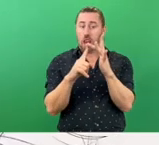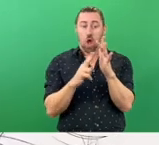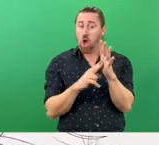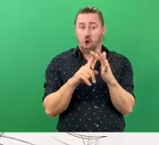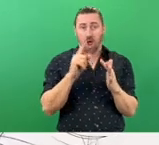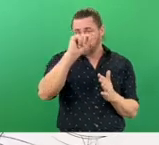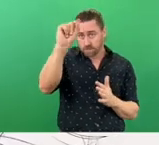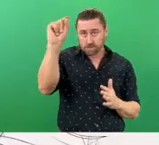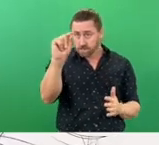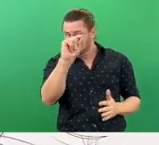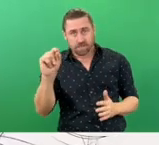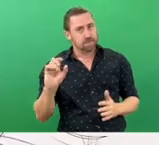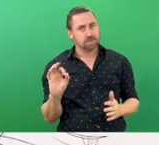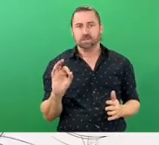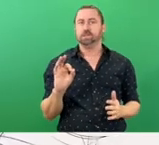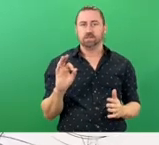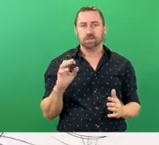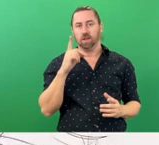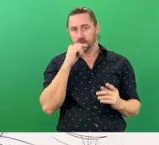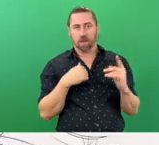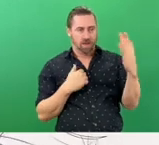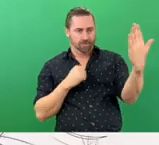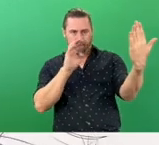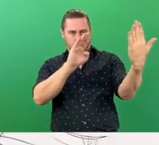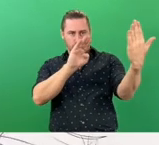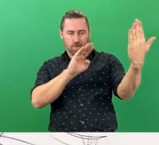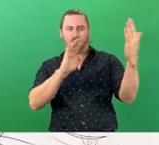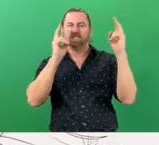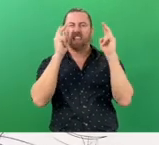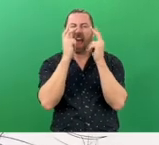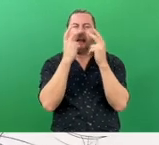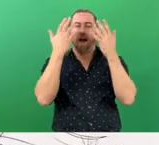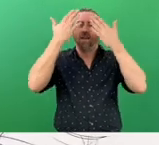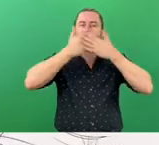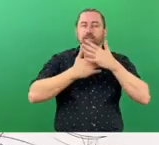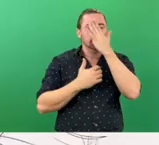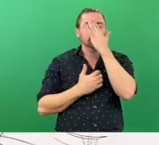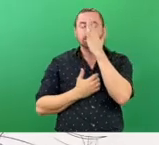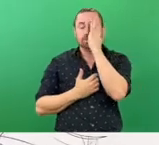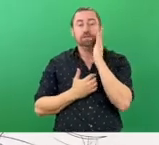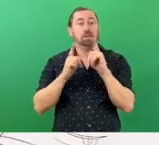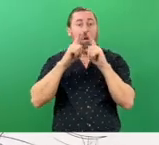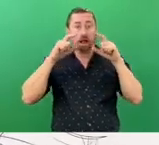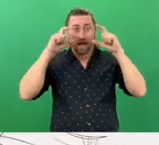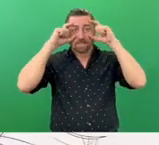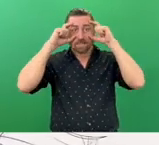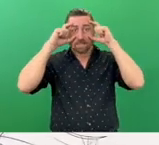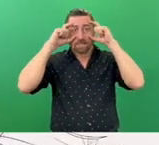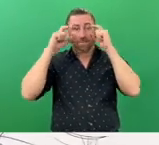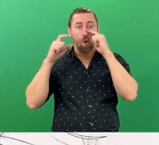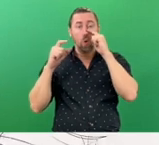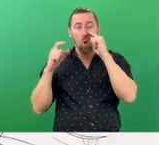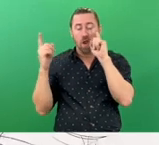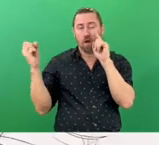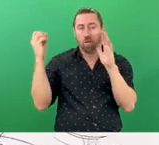and instead I'm starting to see that there's dark on this side of my face and from my glasses and